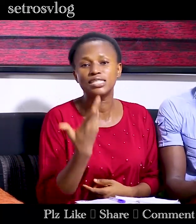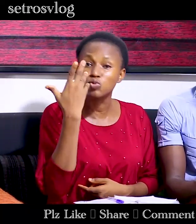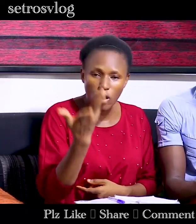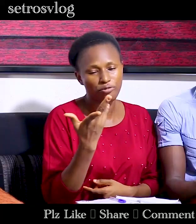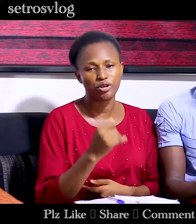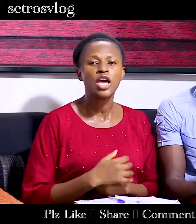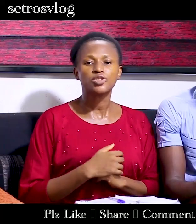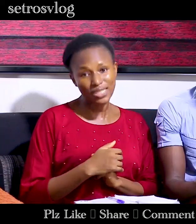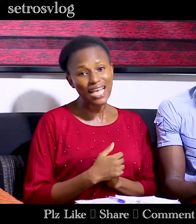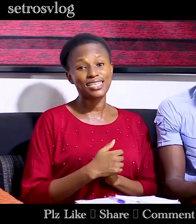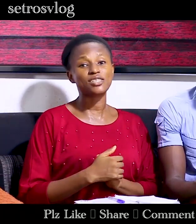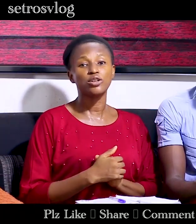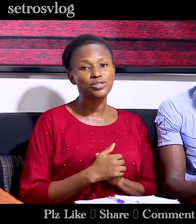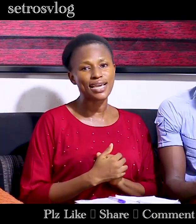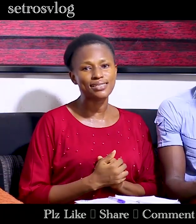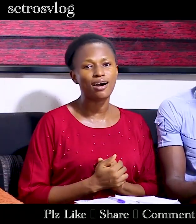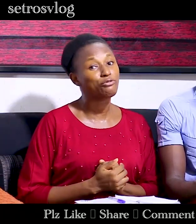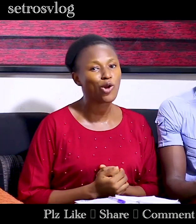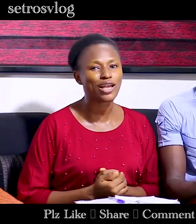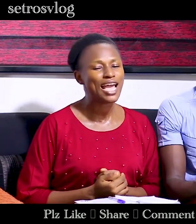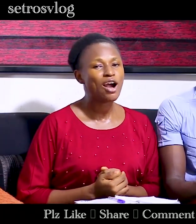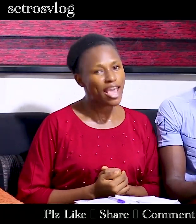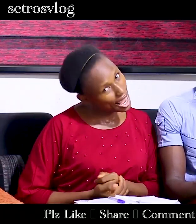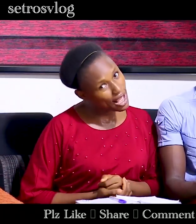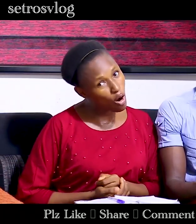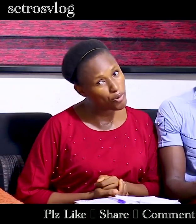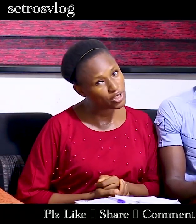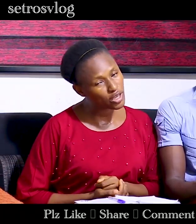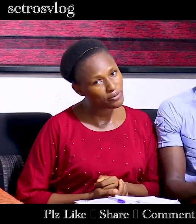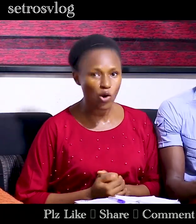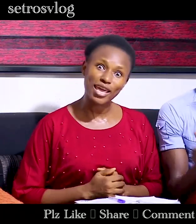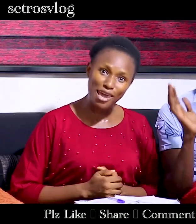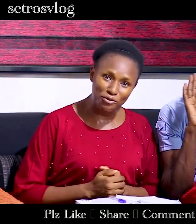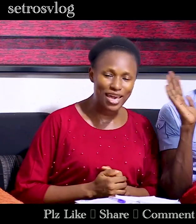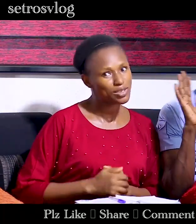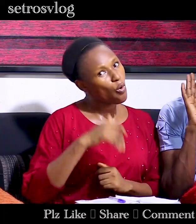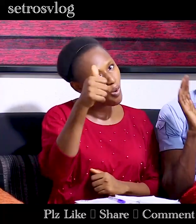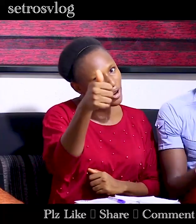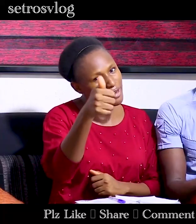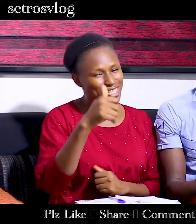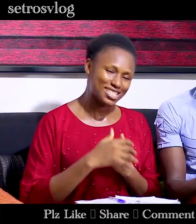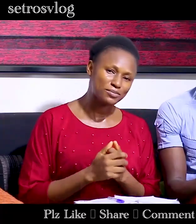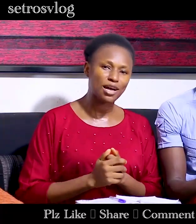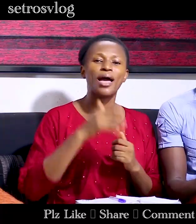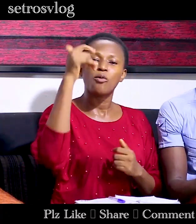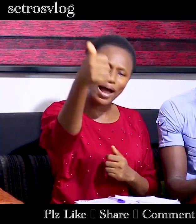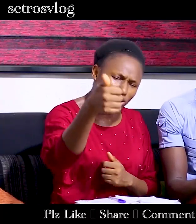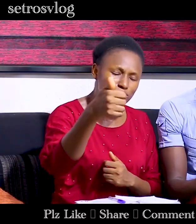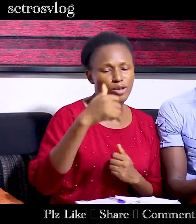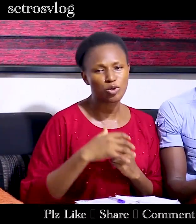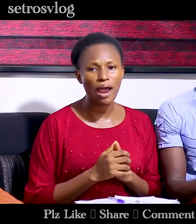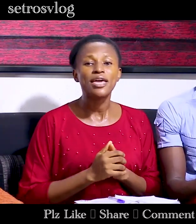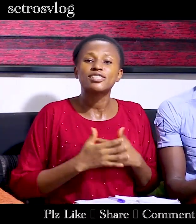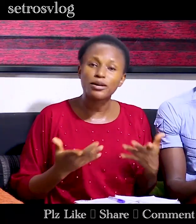will tell it well for us. So that's it on today's vlog. Hope you enjoyed the vlog. If yes, why not give us a thumbs up? Why